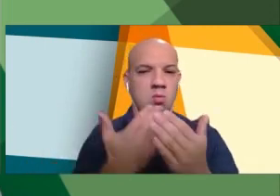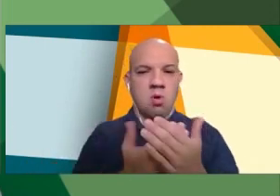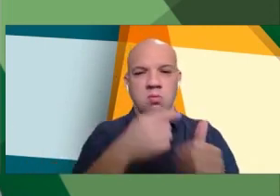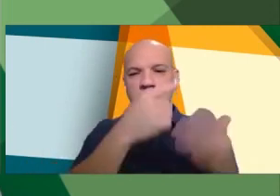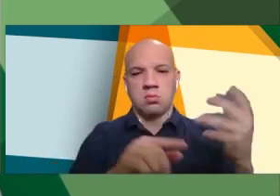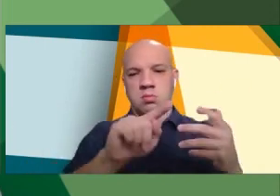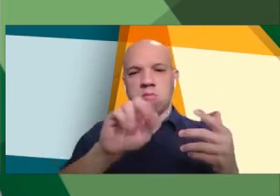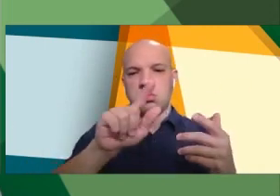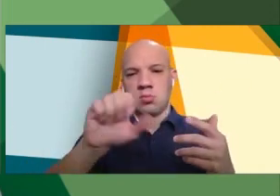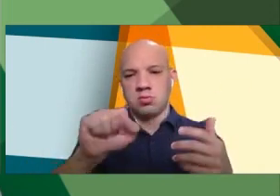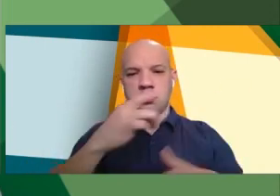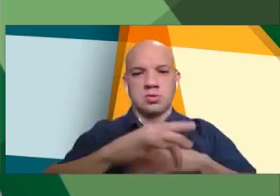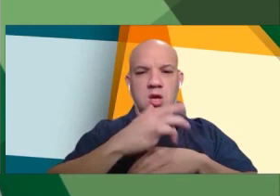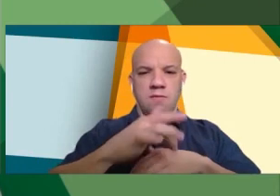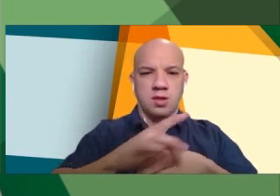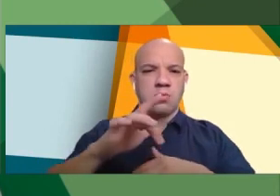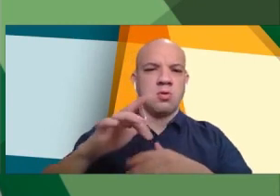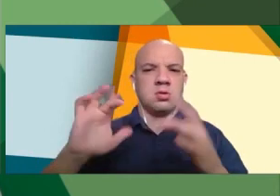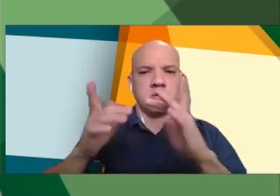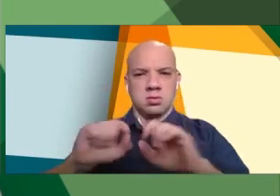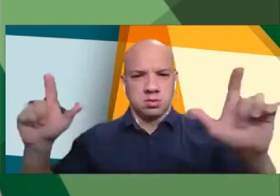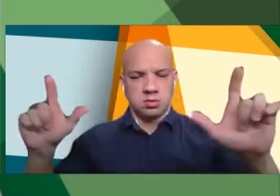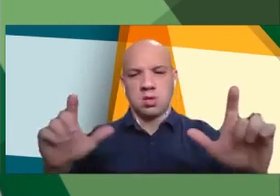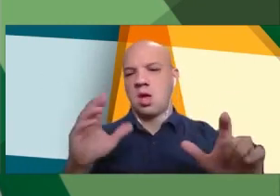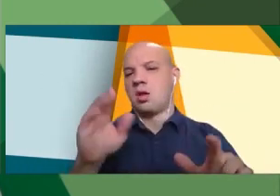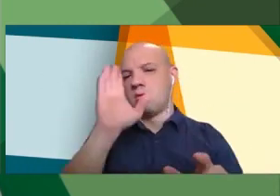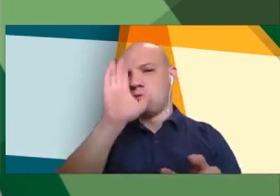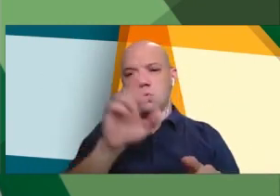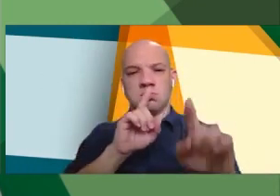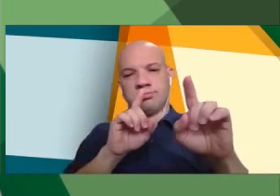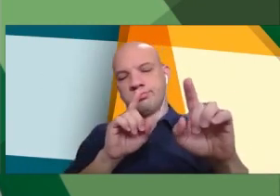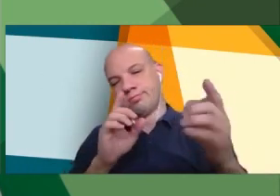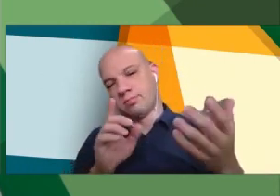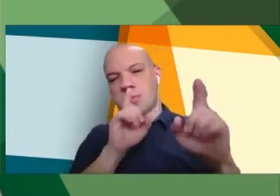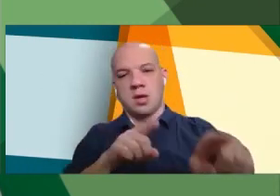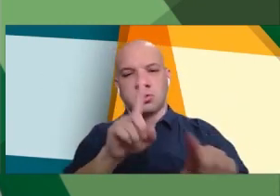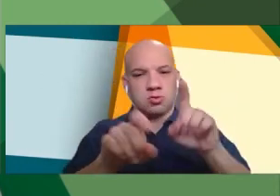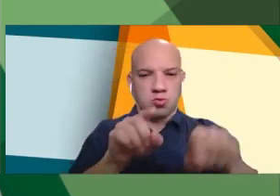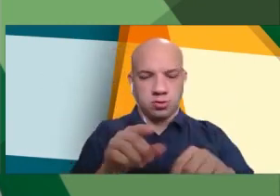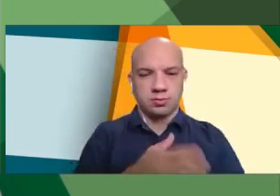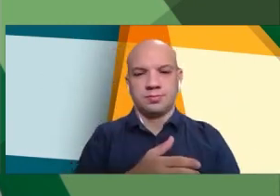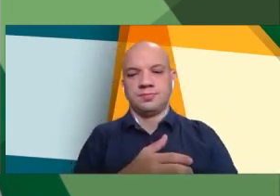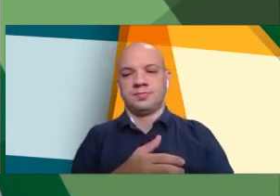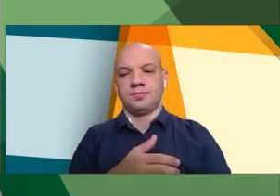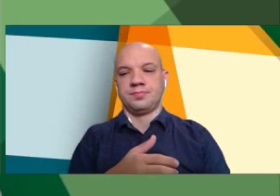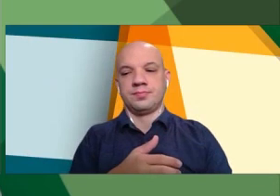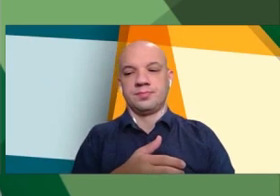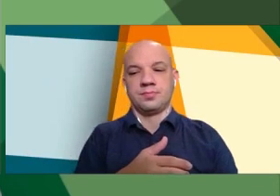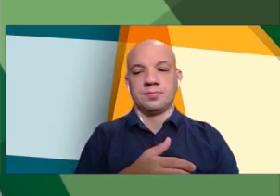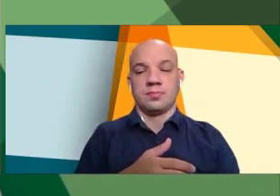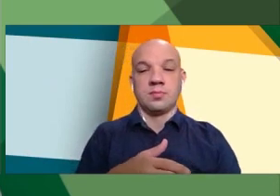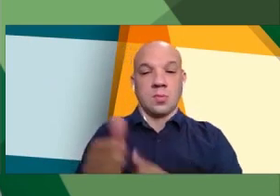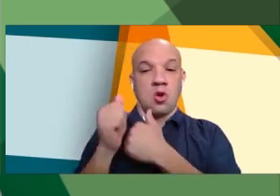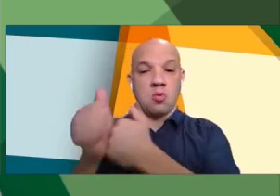available online, and of course, we will address your questions. Achieving compliance for